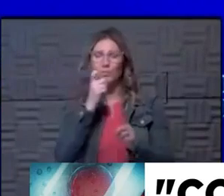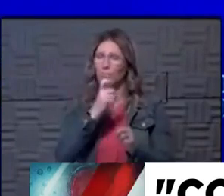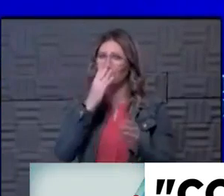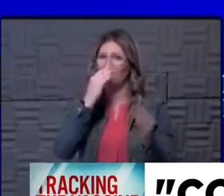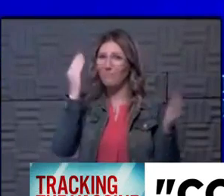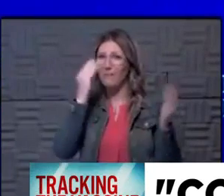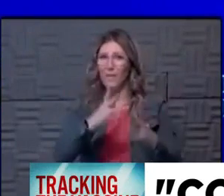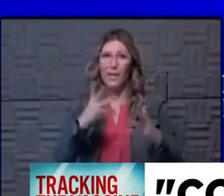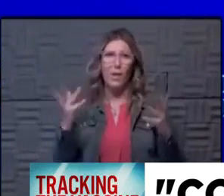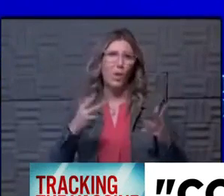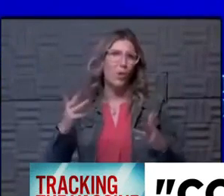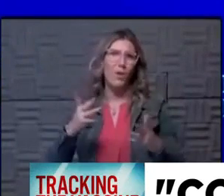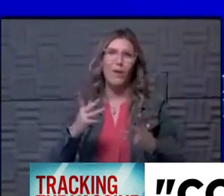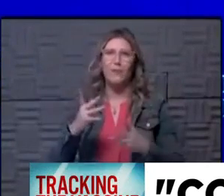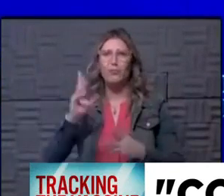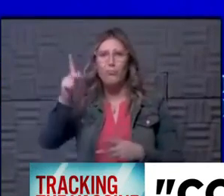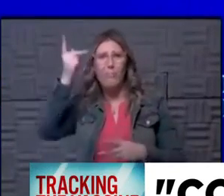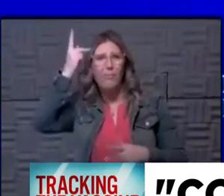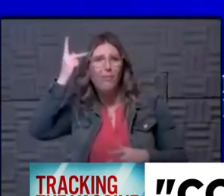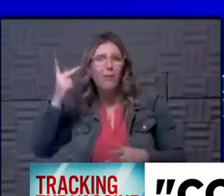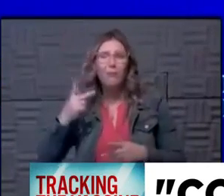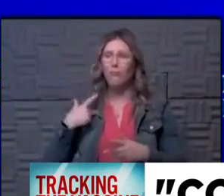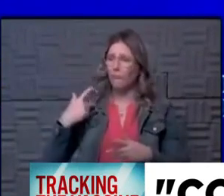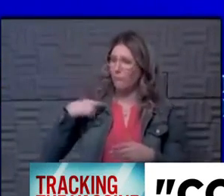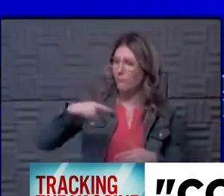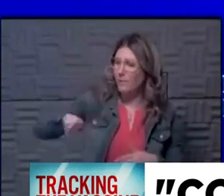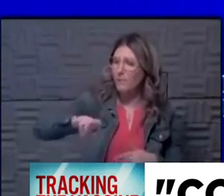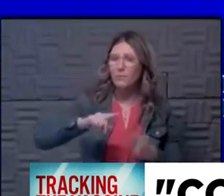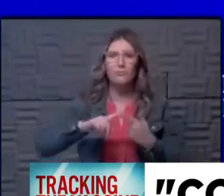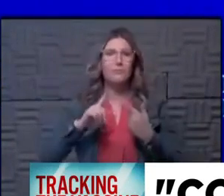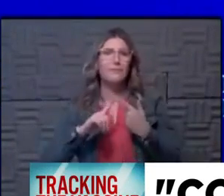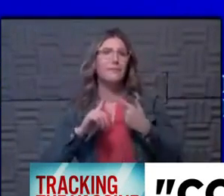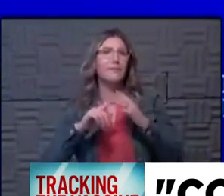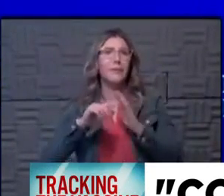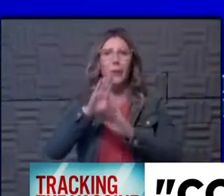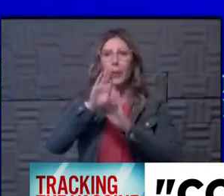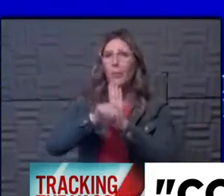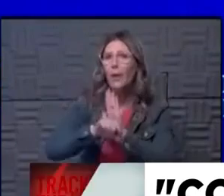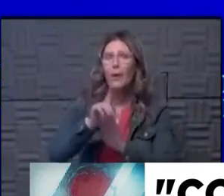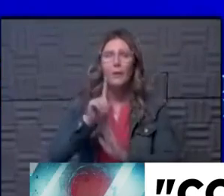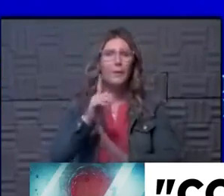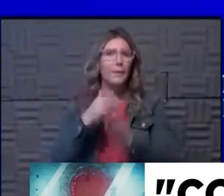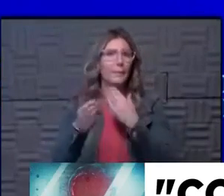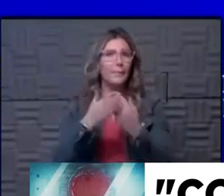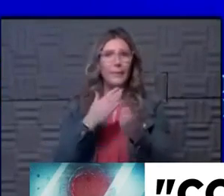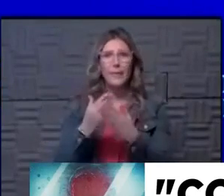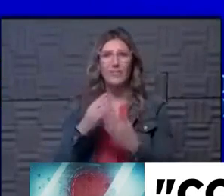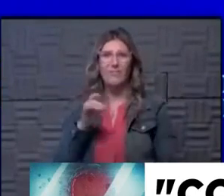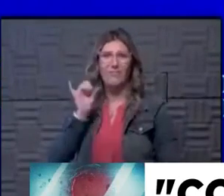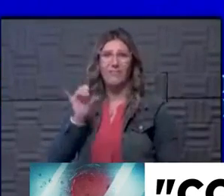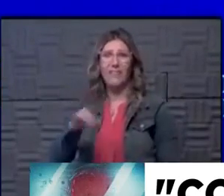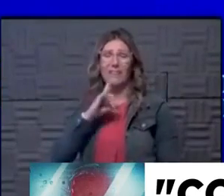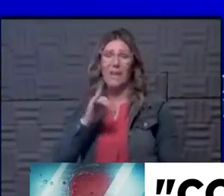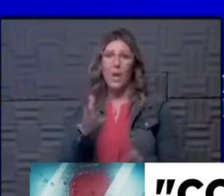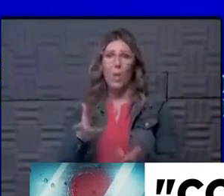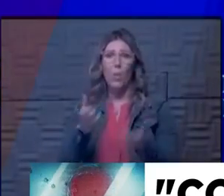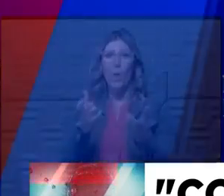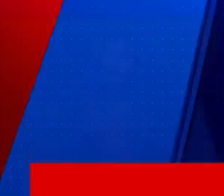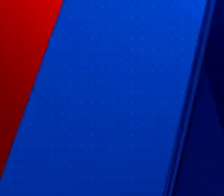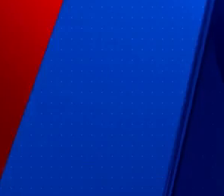beliefs you have. It doesn't care which religion you are. It doesn't care what your ethnic or racial history is. SARS-CoV-2 just wants to find a